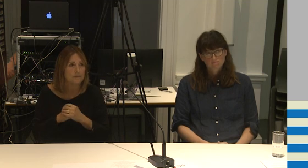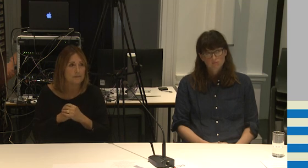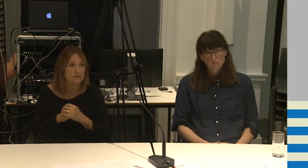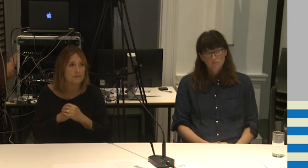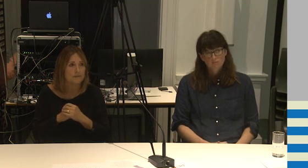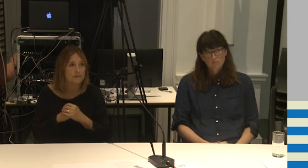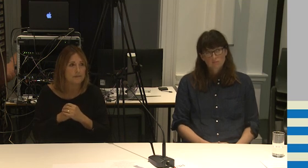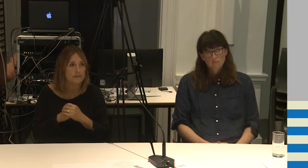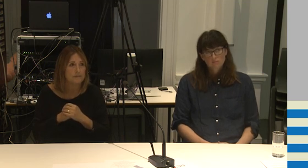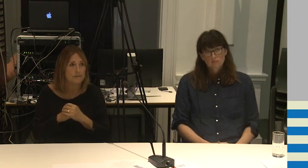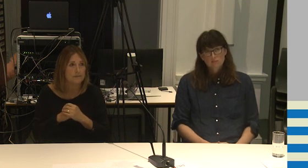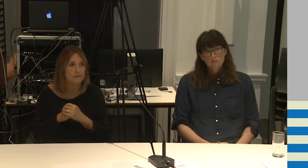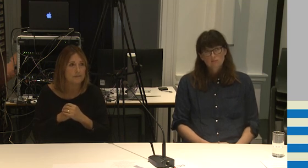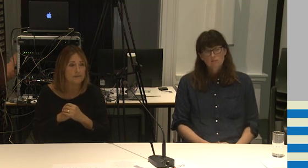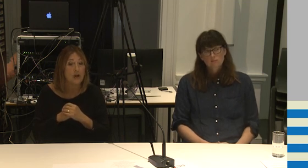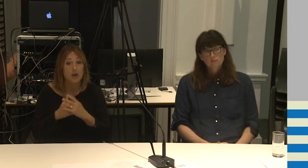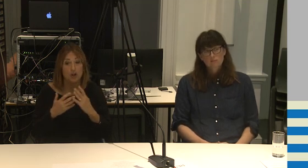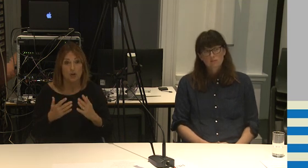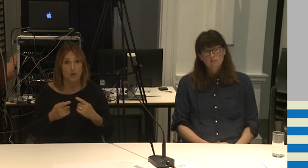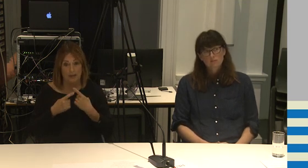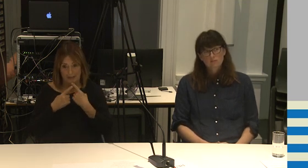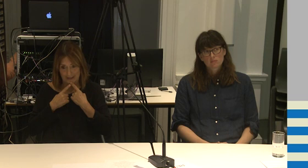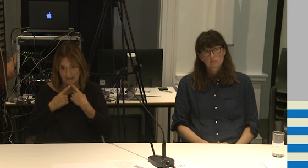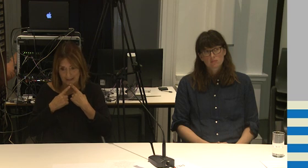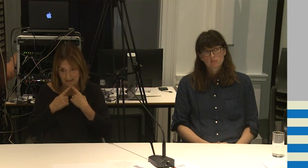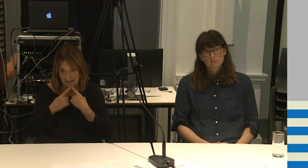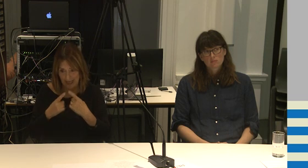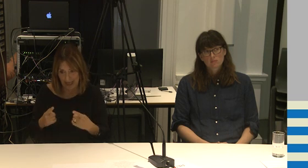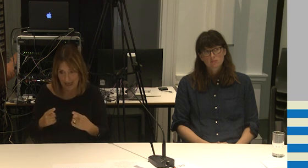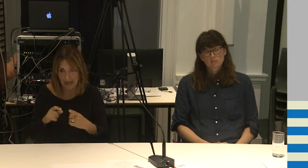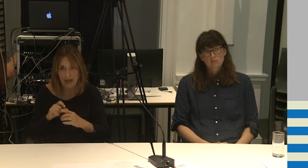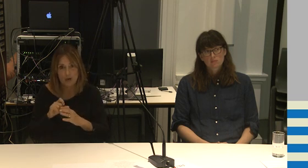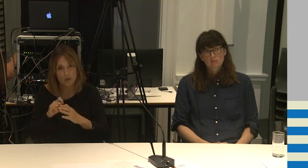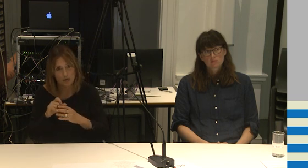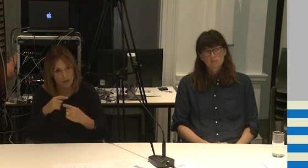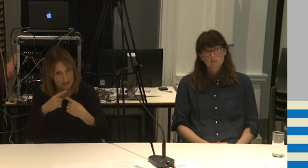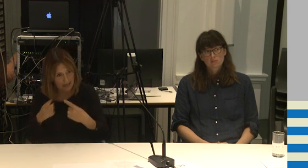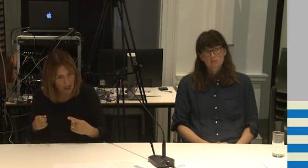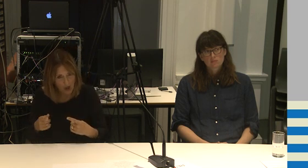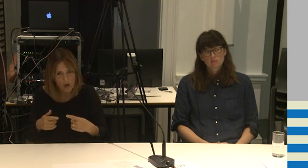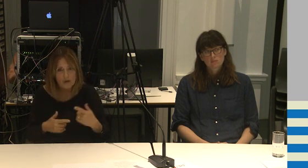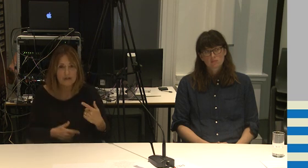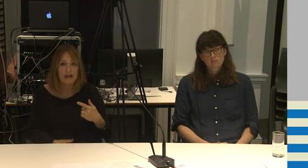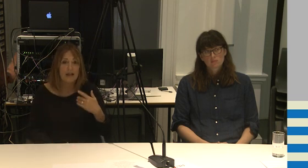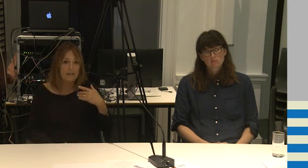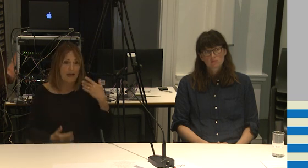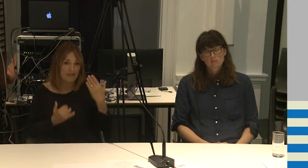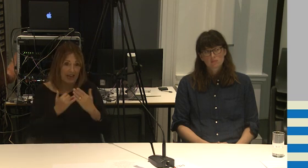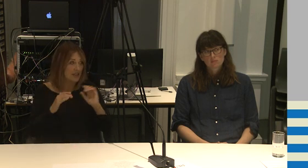you, by disclosing, you also put your child in this position where they can't then undisclose it.